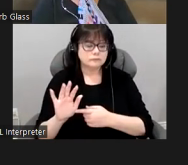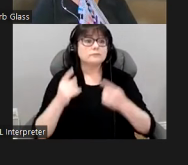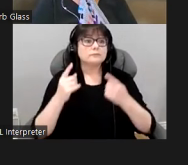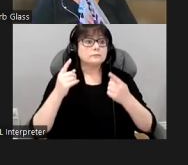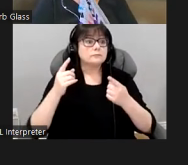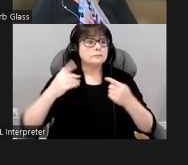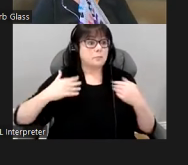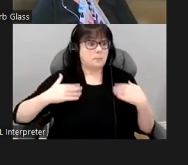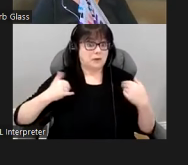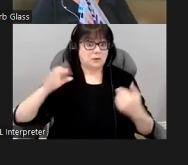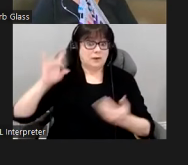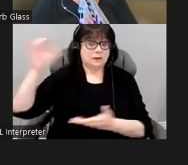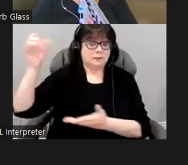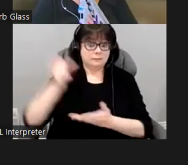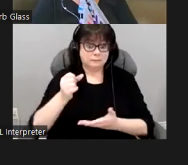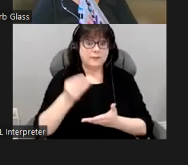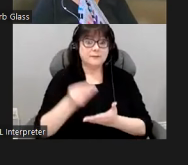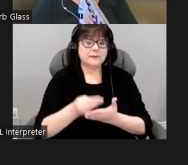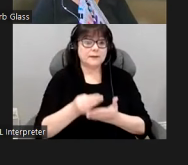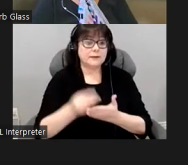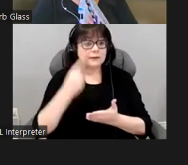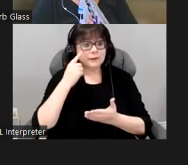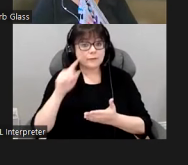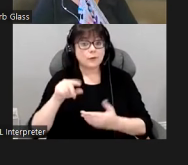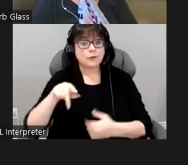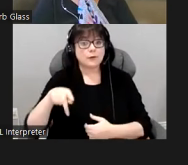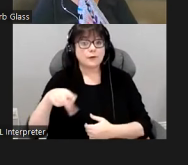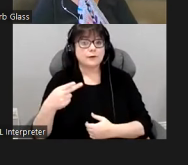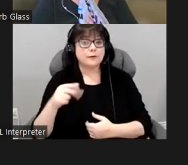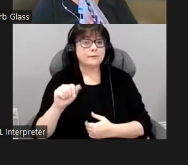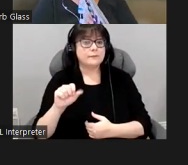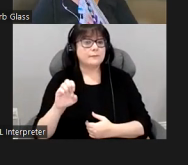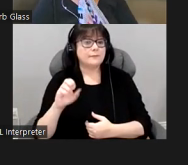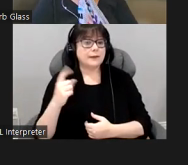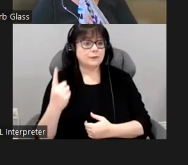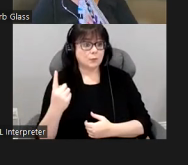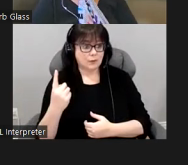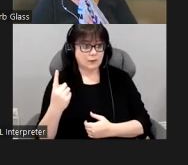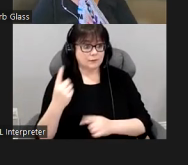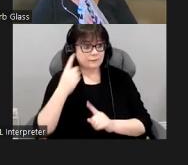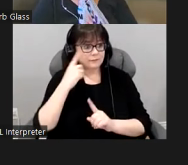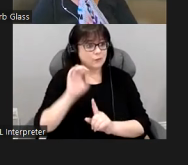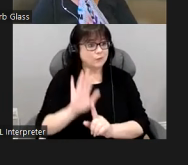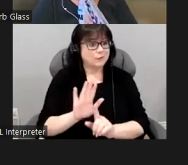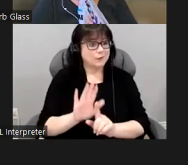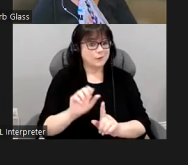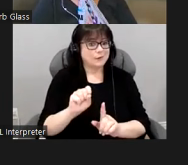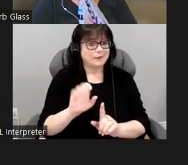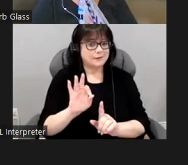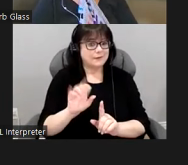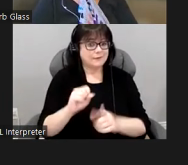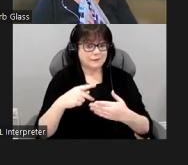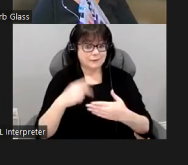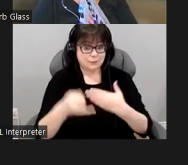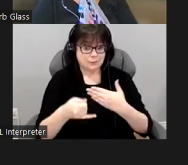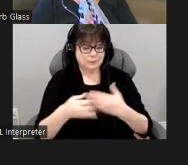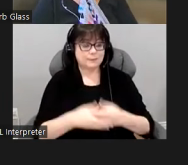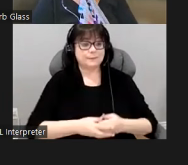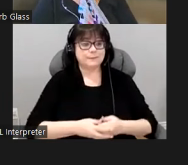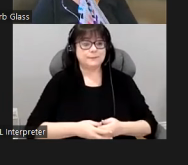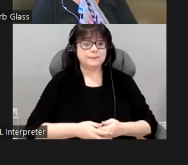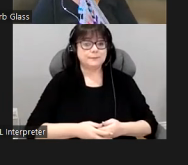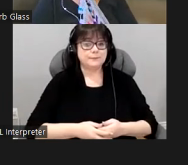available for what they're calling phase 1 of their Skills for Success project.